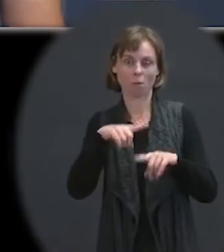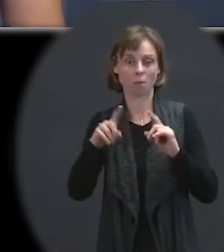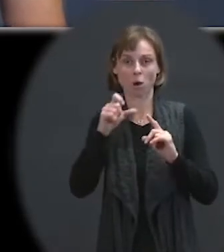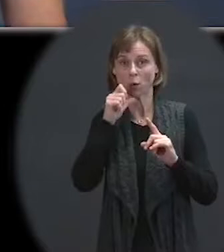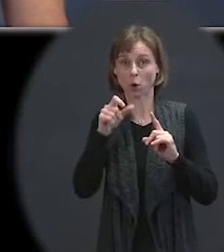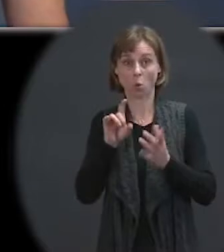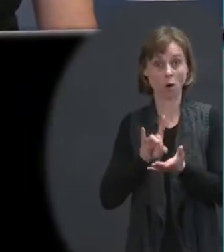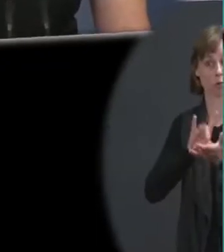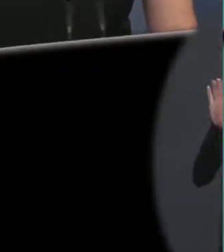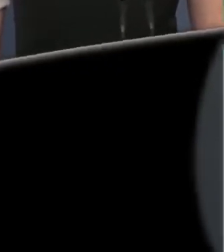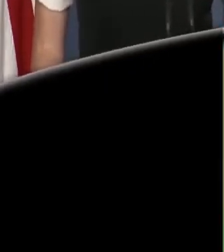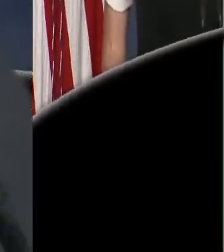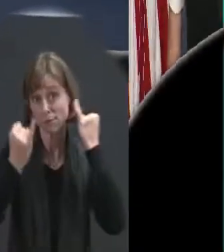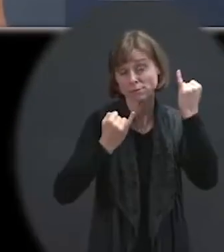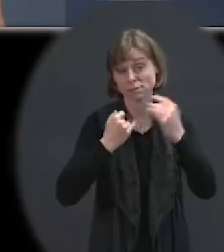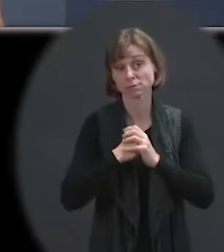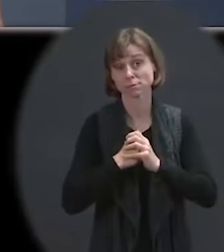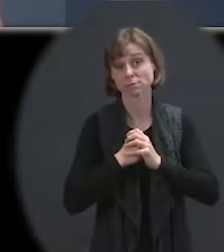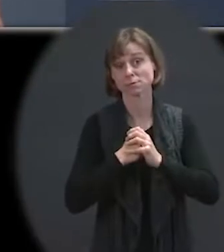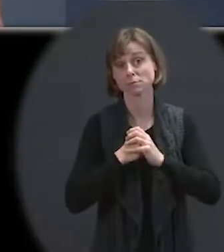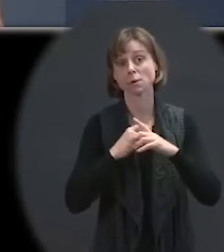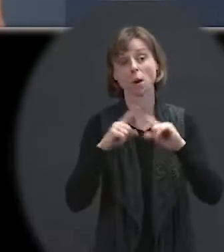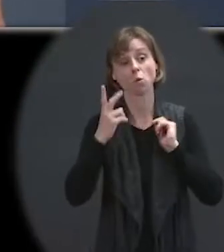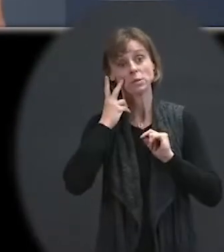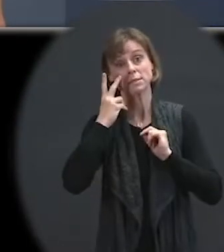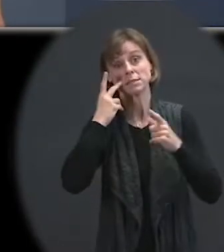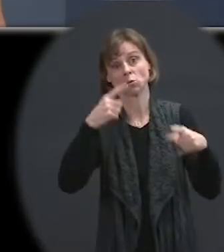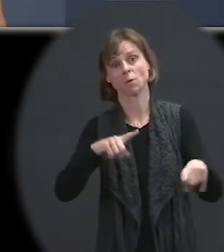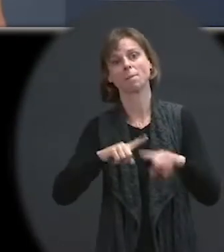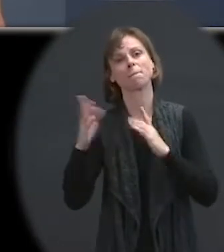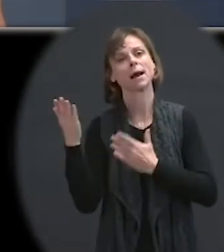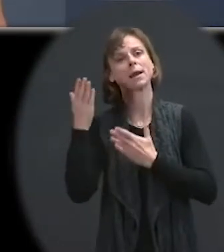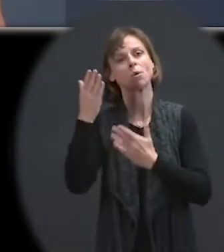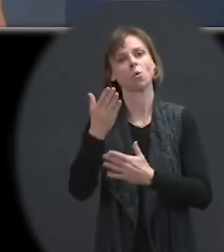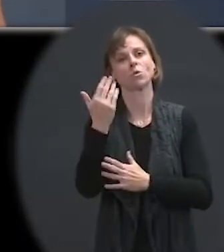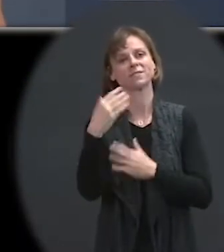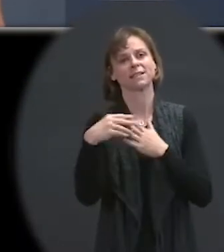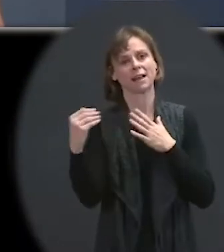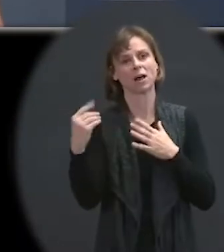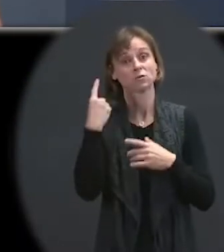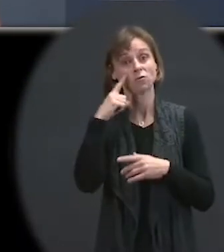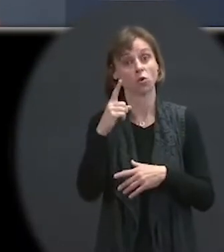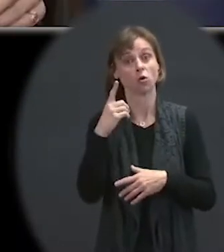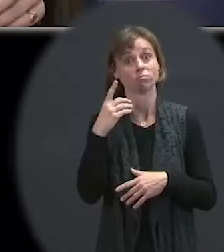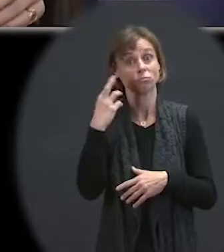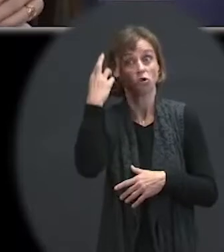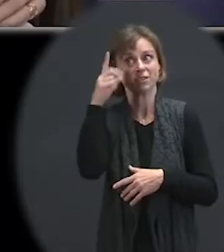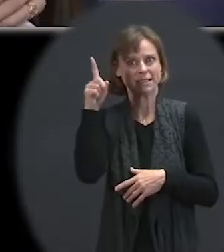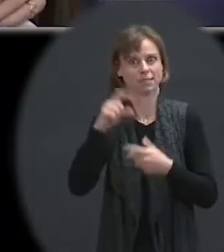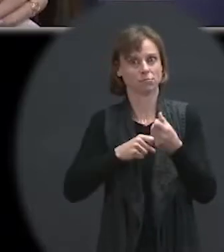who arrive at the border. He proposed the $15 increase for a reason, and he stands by it. And he said